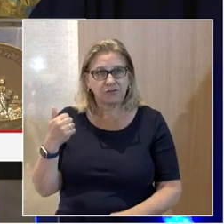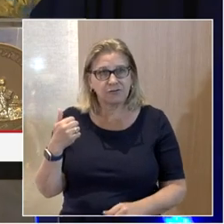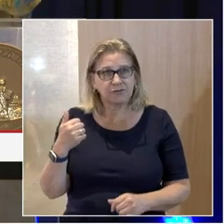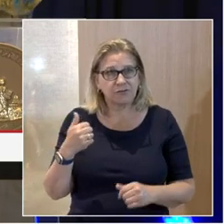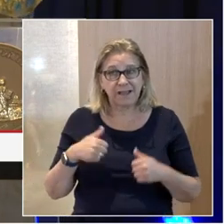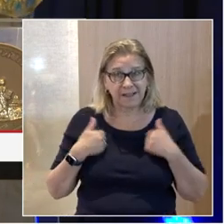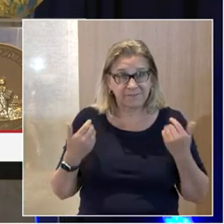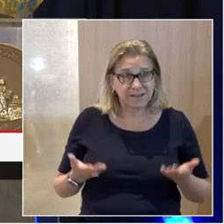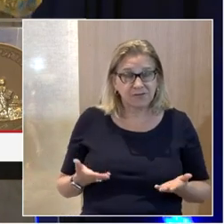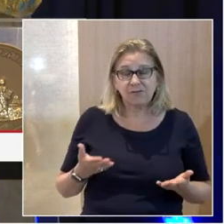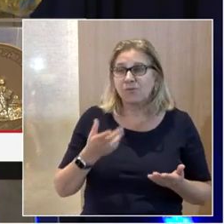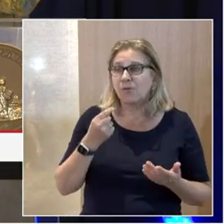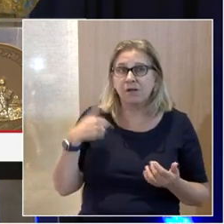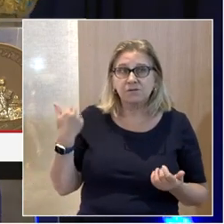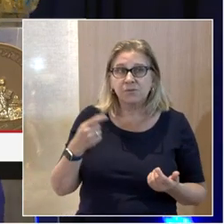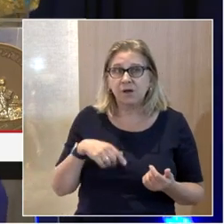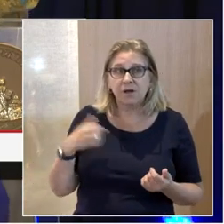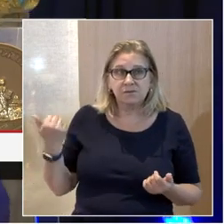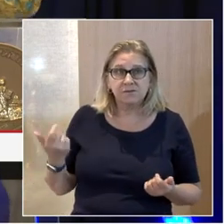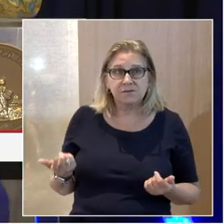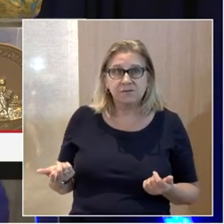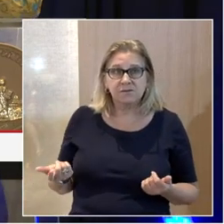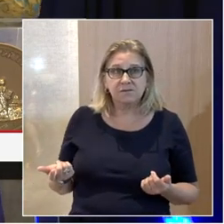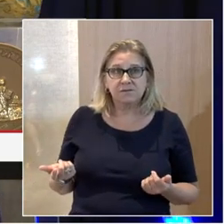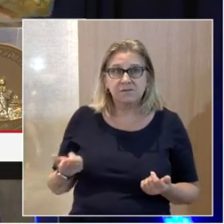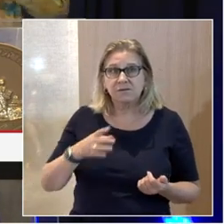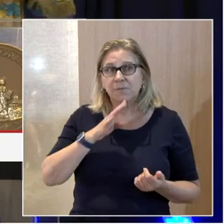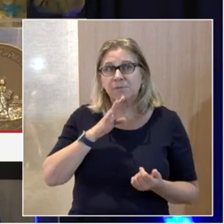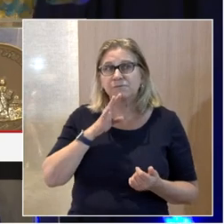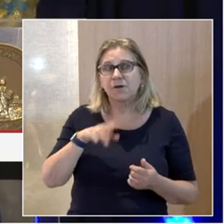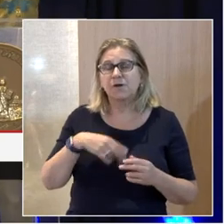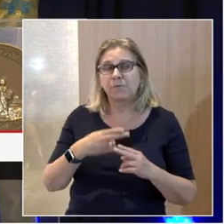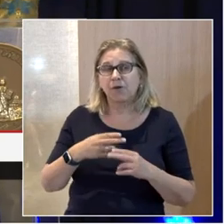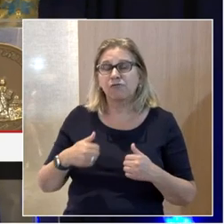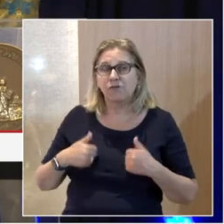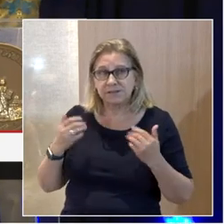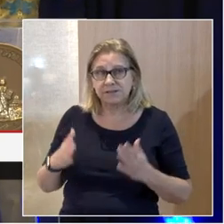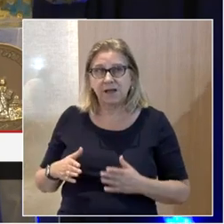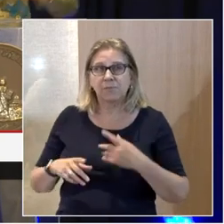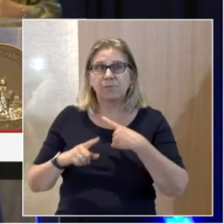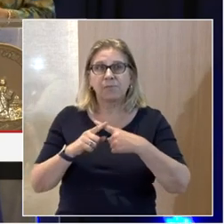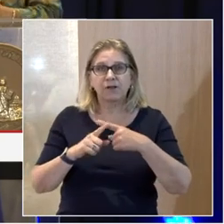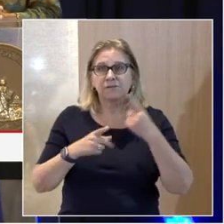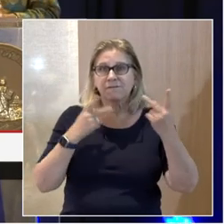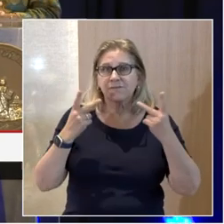mayor mentioned residents and visitors. Especially regional visitors.